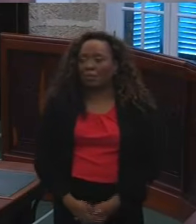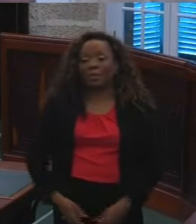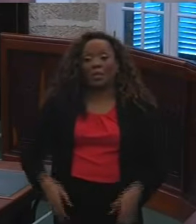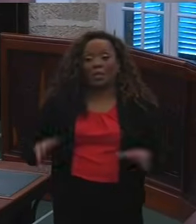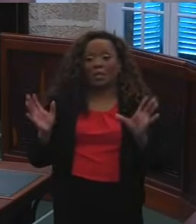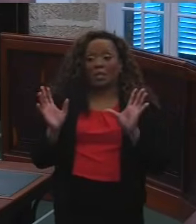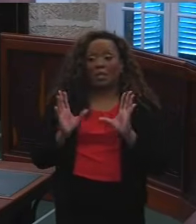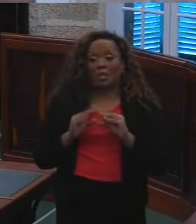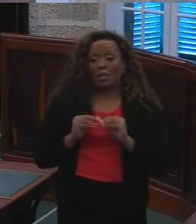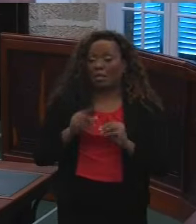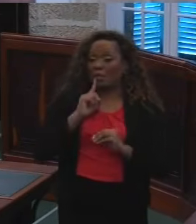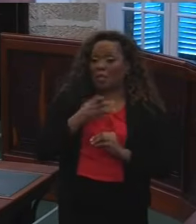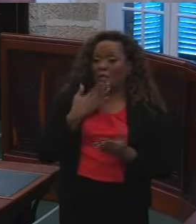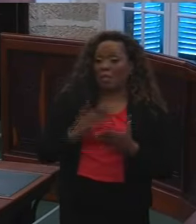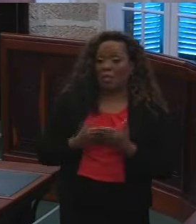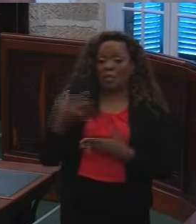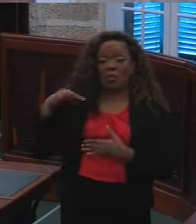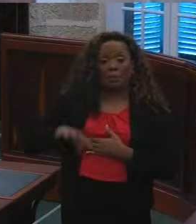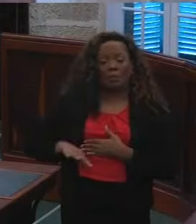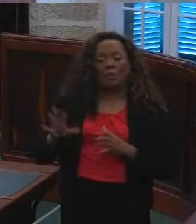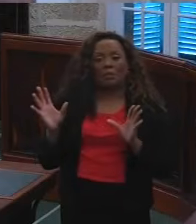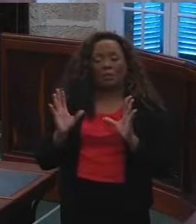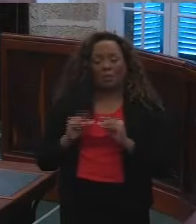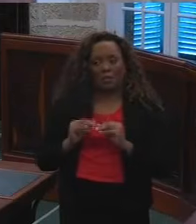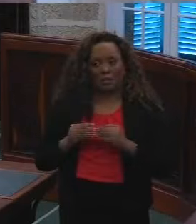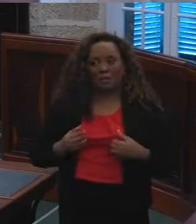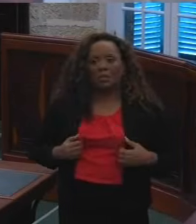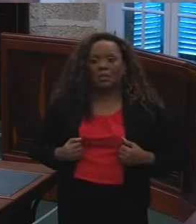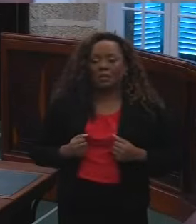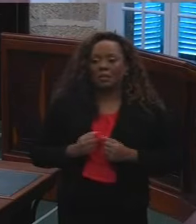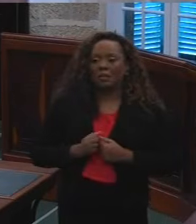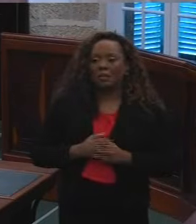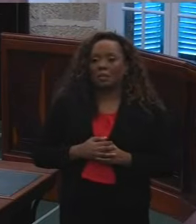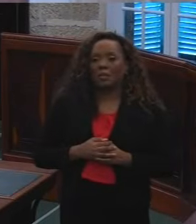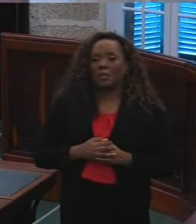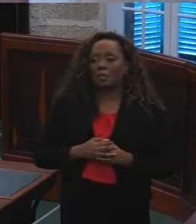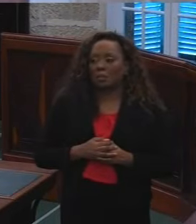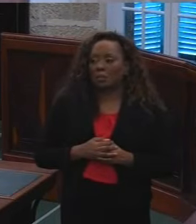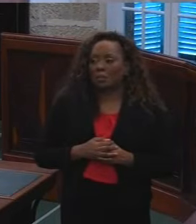productive one, and we are looking forward to